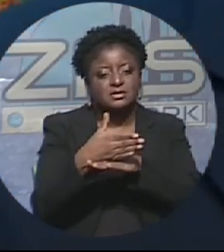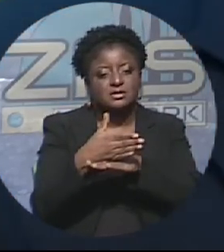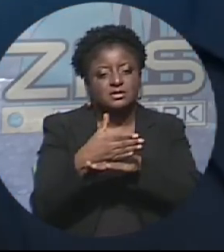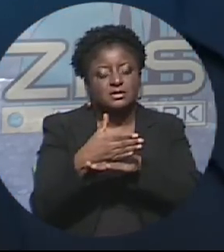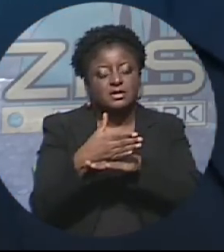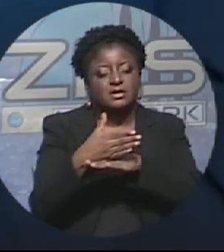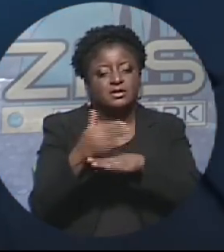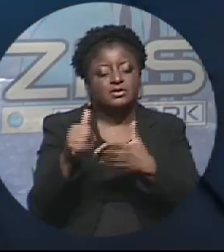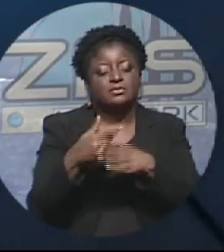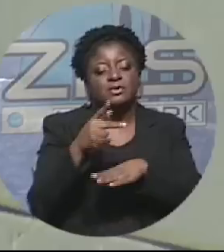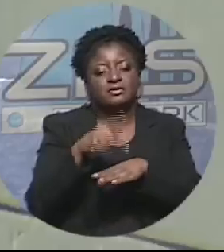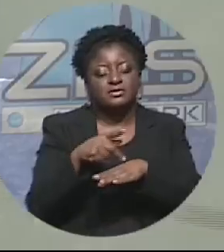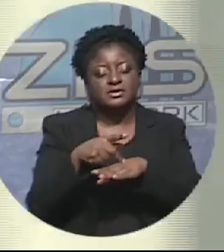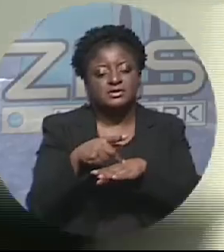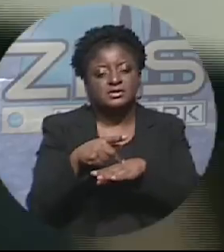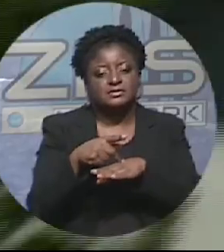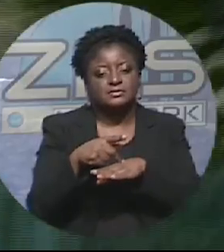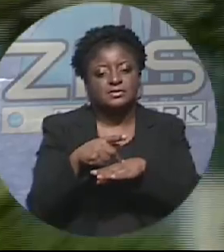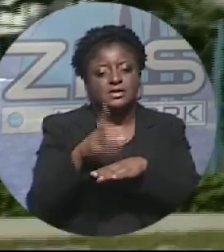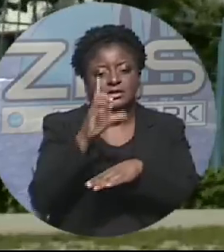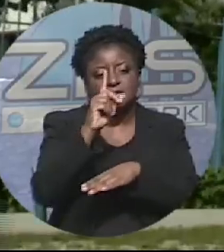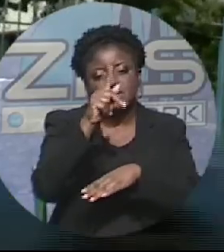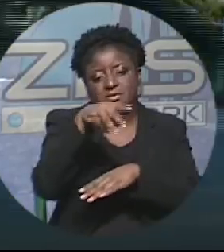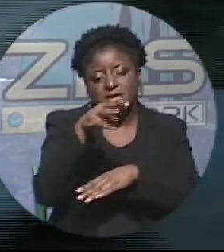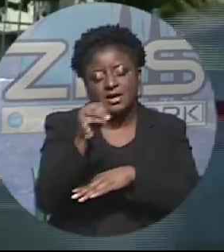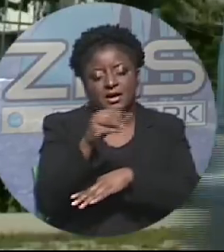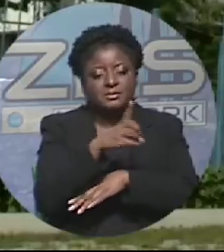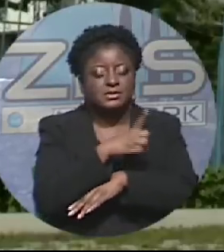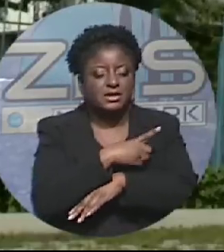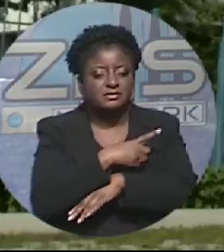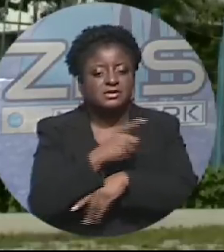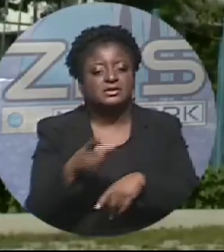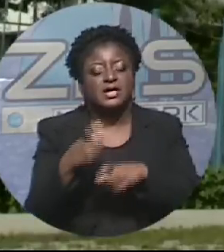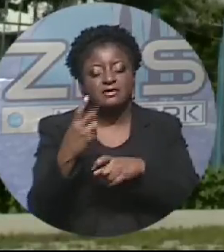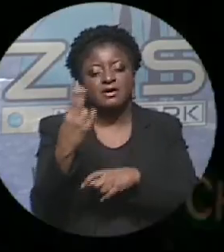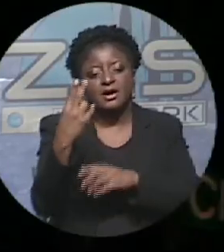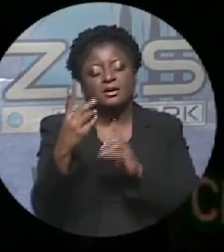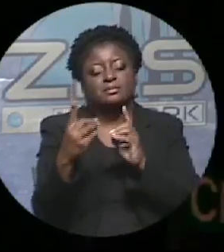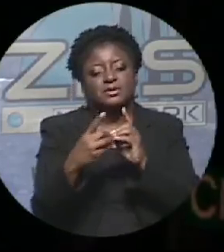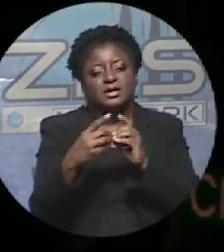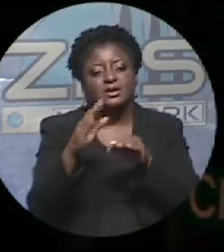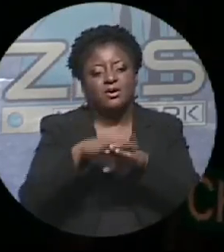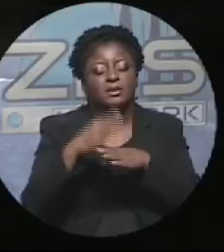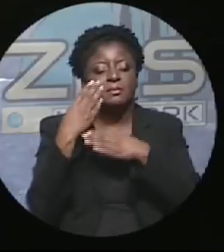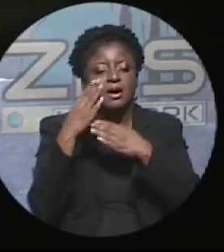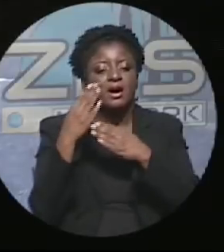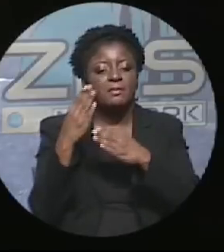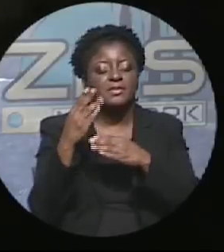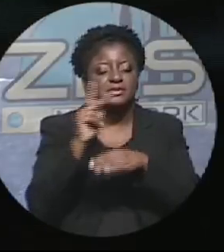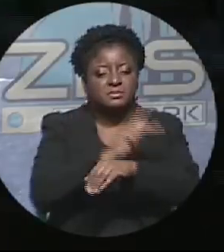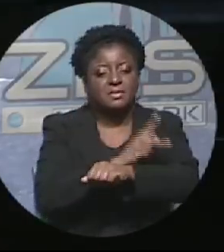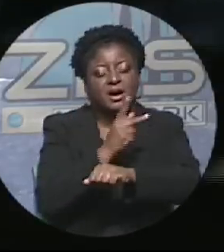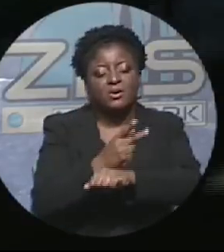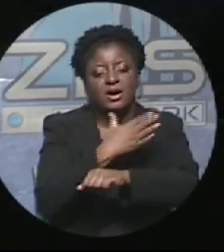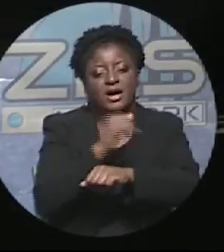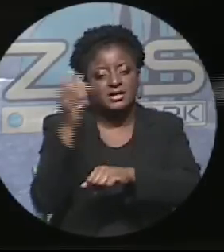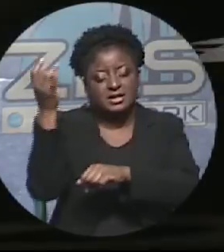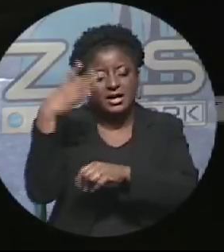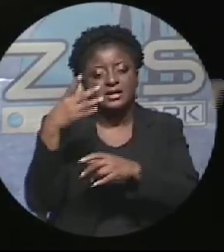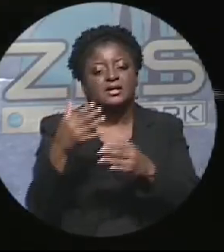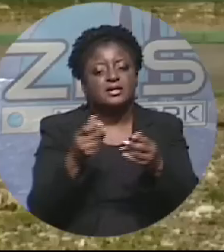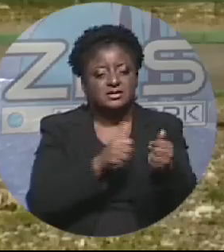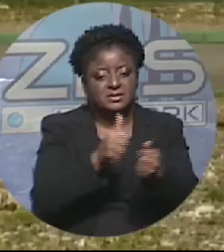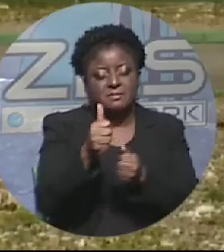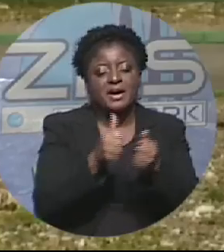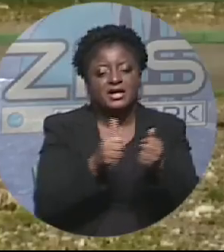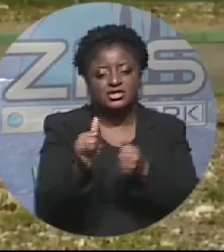Works, the Honorable Philip Davis, gave an update on Bahamas Power and Light, the management arm of BEC. The company's been plagued